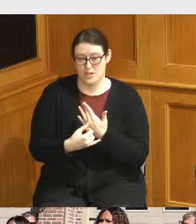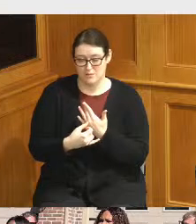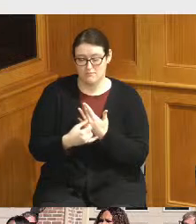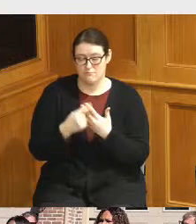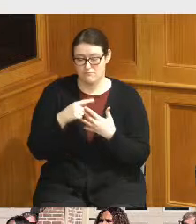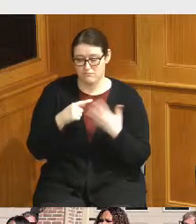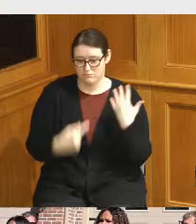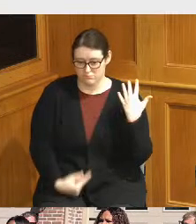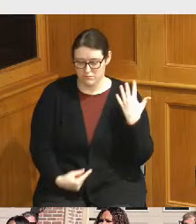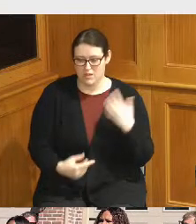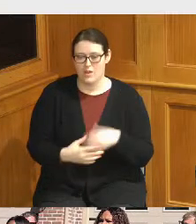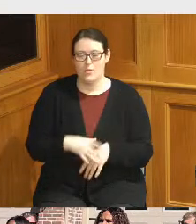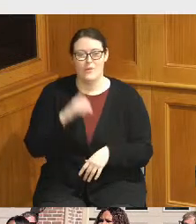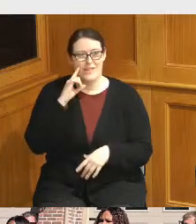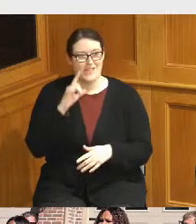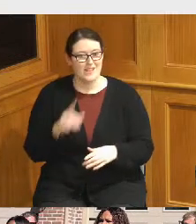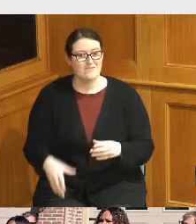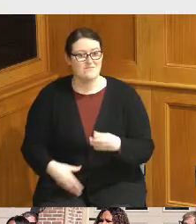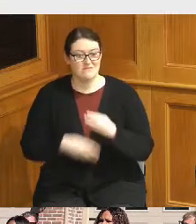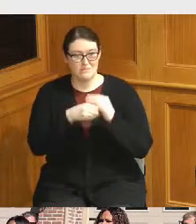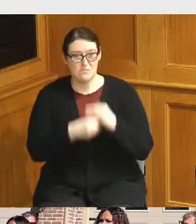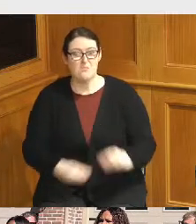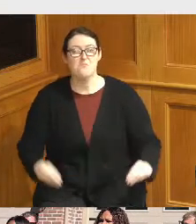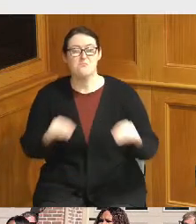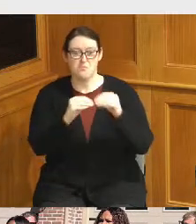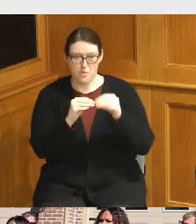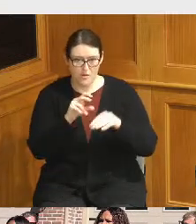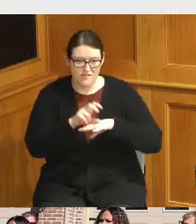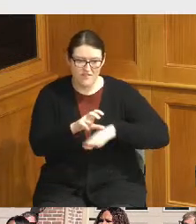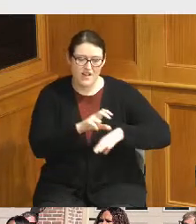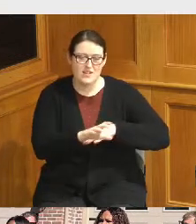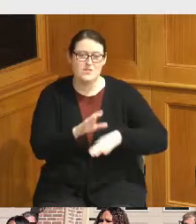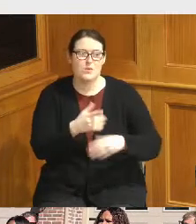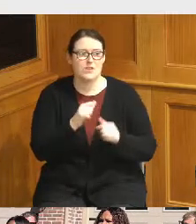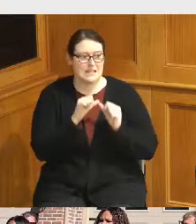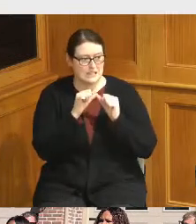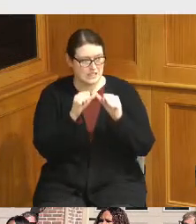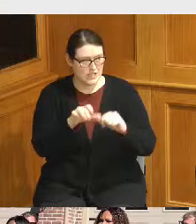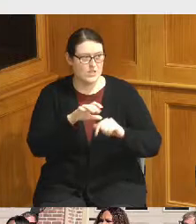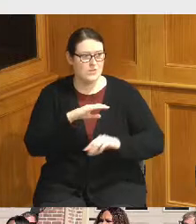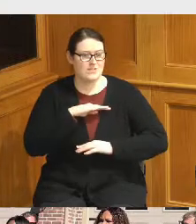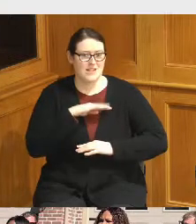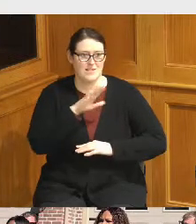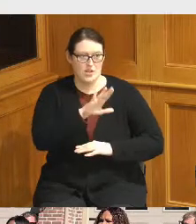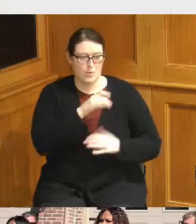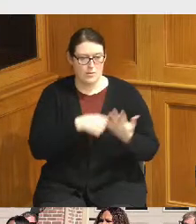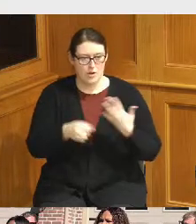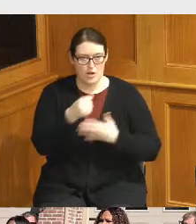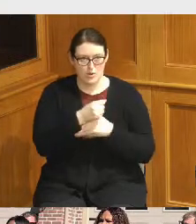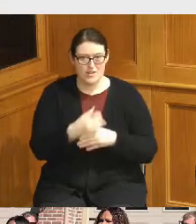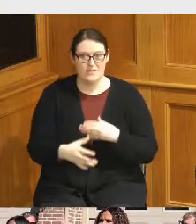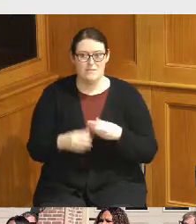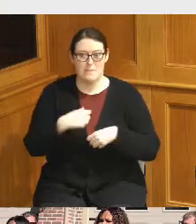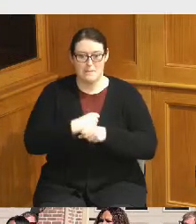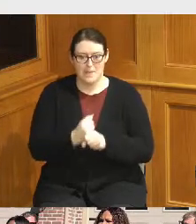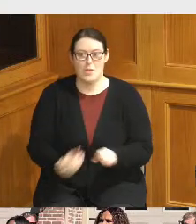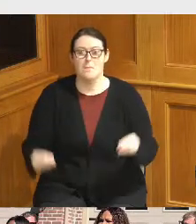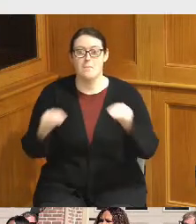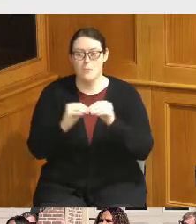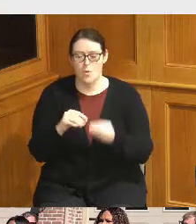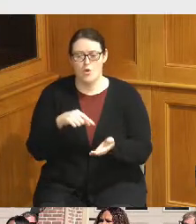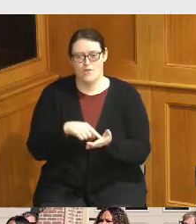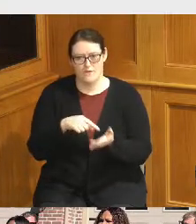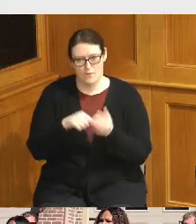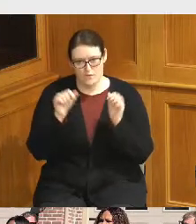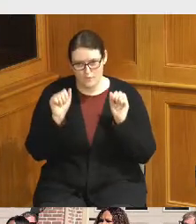that allocating additional funds toward this effort will continue to help meet the board's priority of creating additional affordable housing. It will also